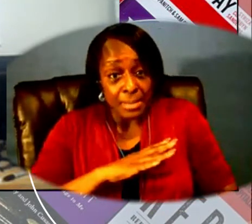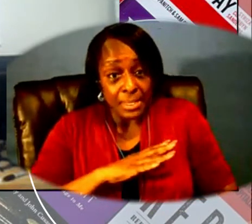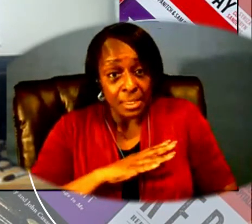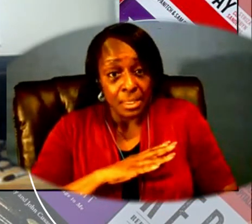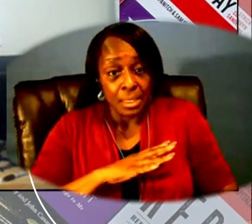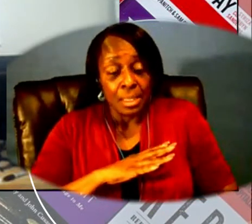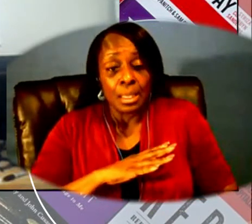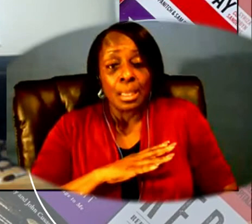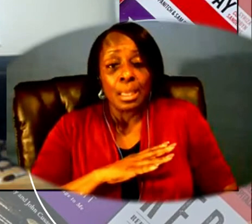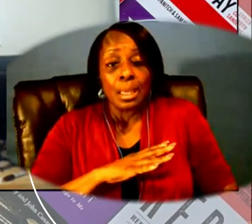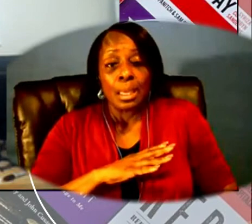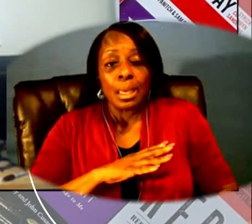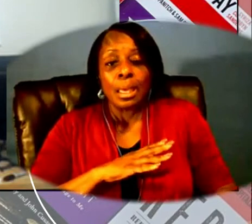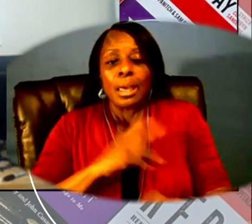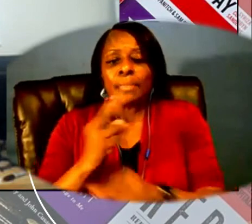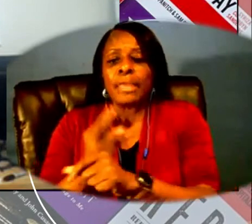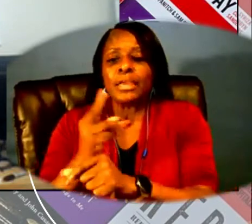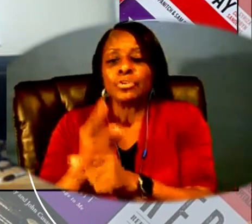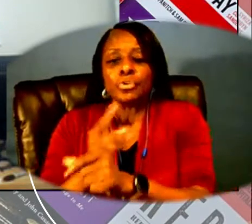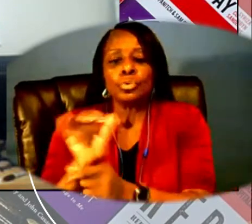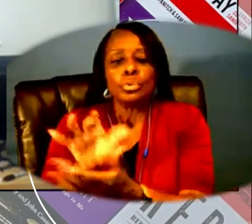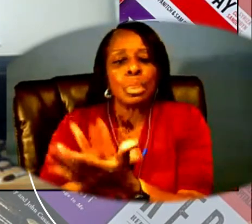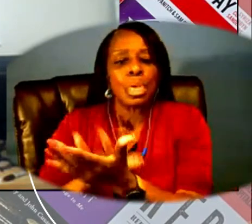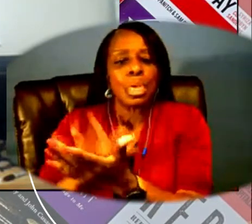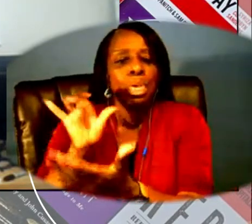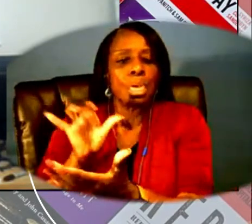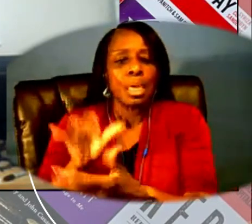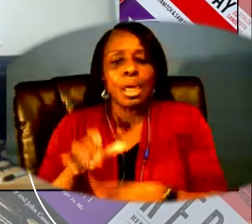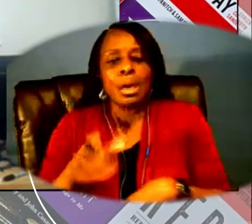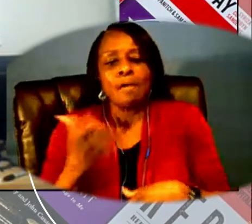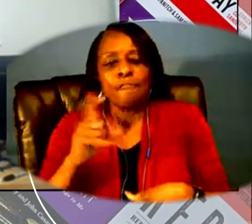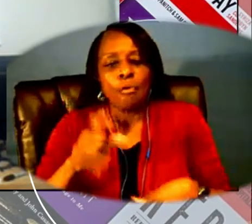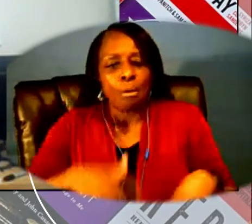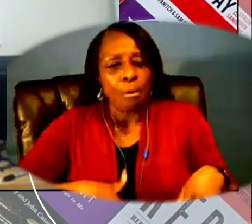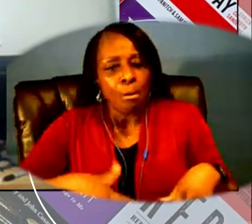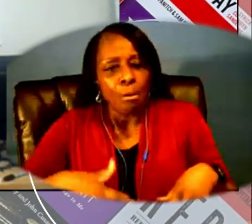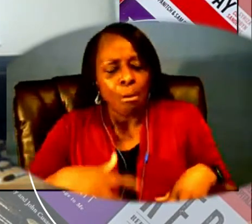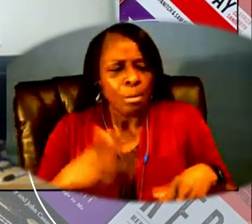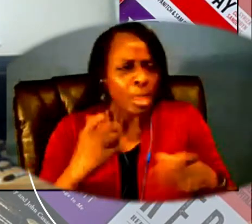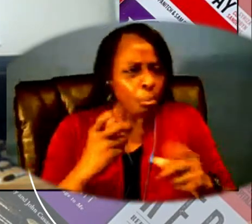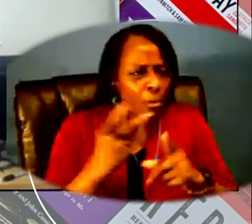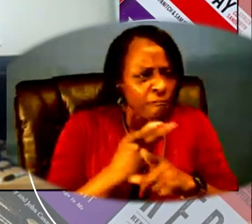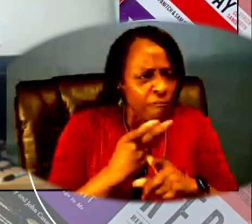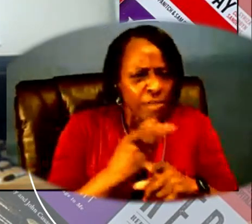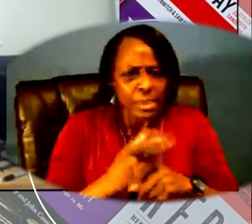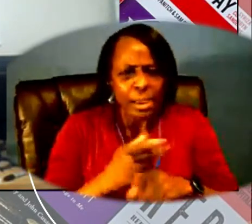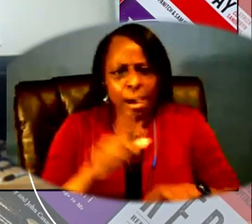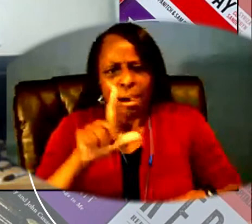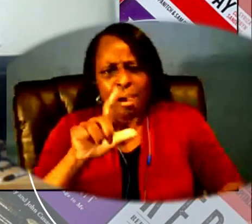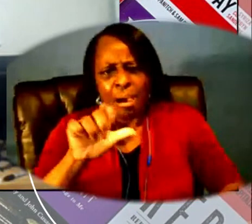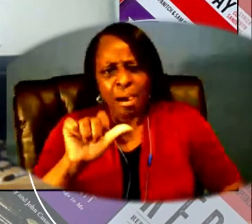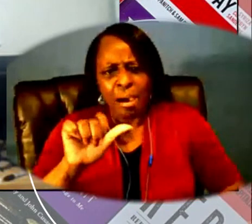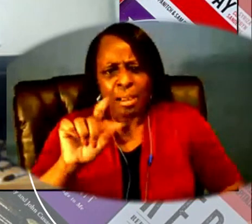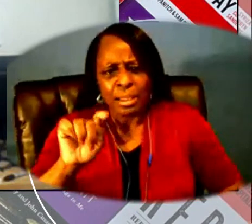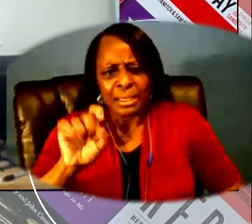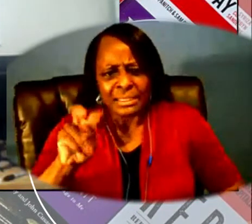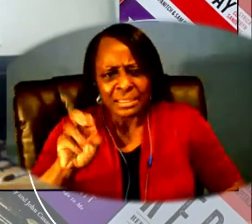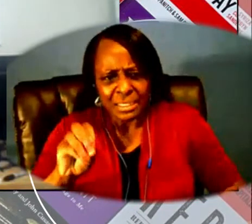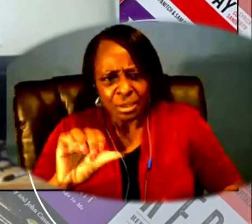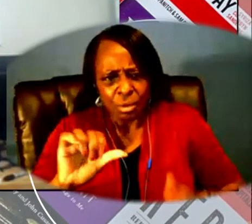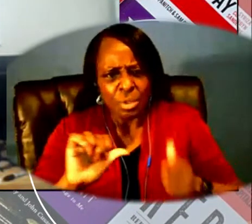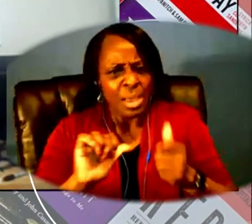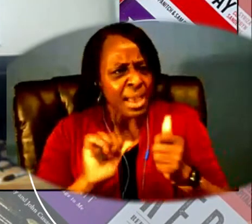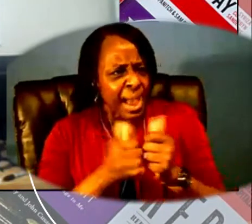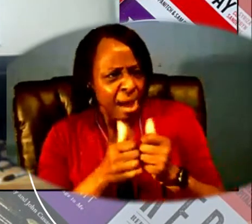as test tubes on reproduction because they want to find out, one, and Latinos as well, one, how do we slow down